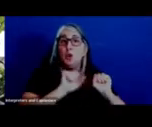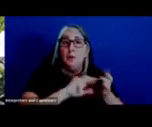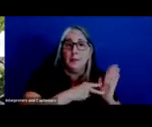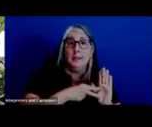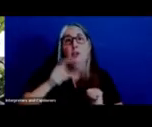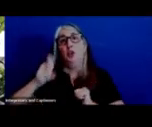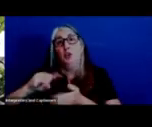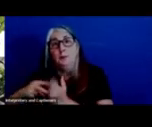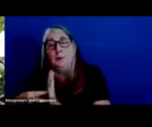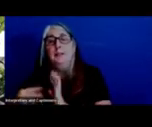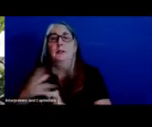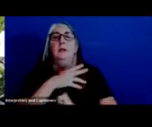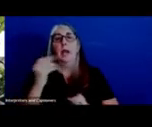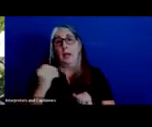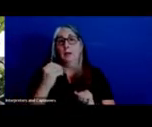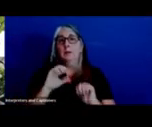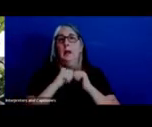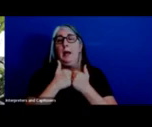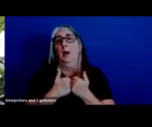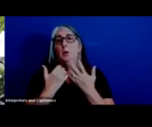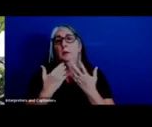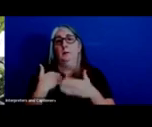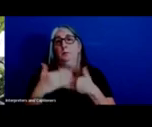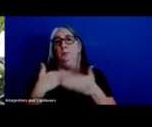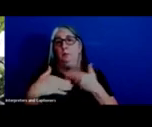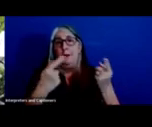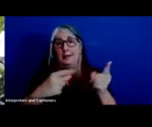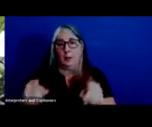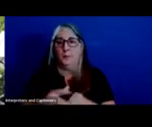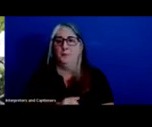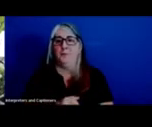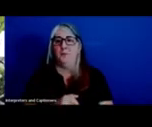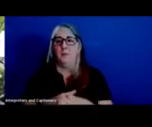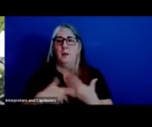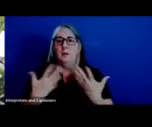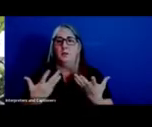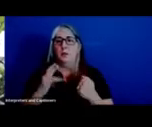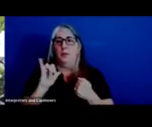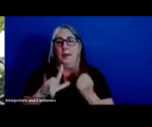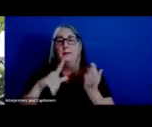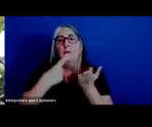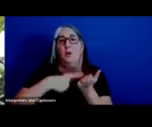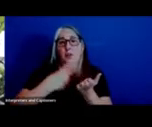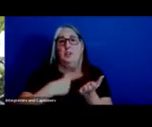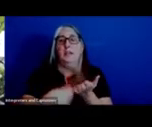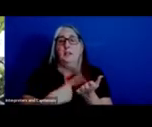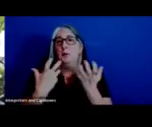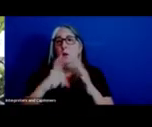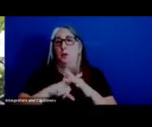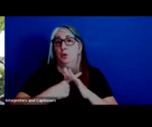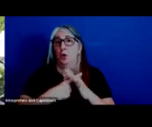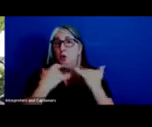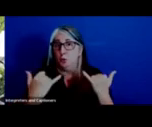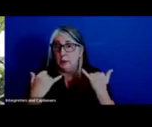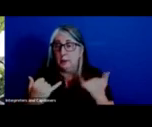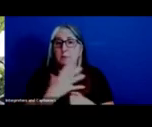mean, and how it plays out. And so that's the conversation we're hoping to open up today,